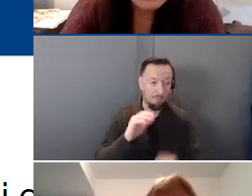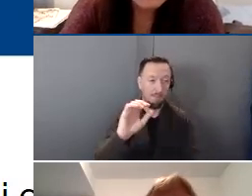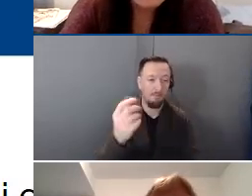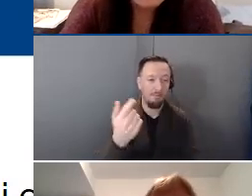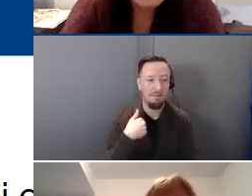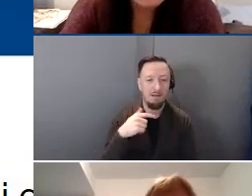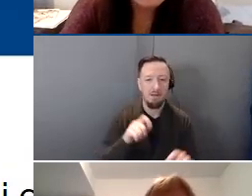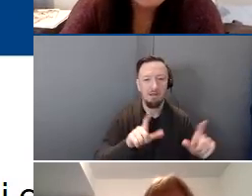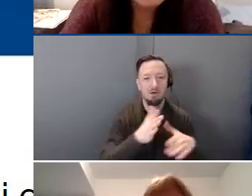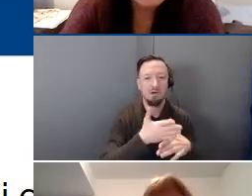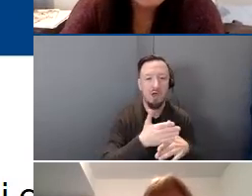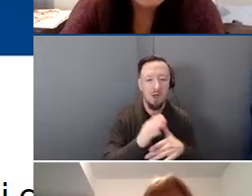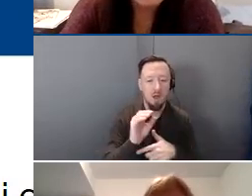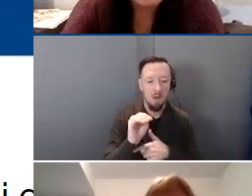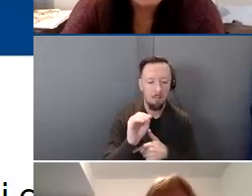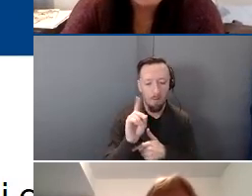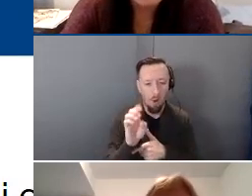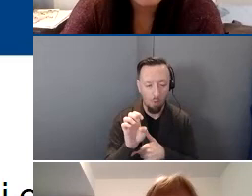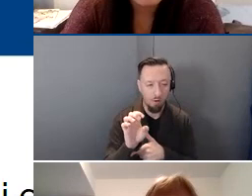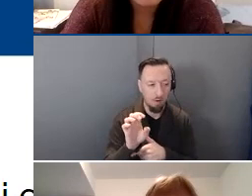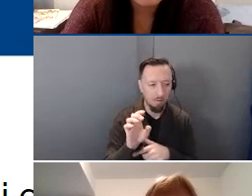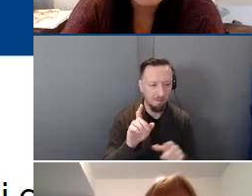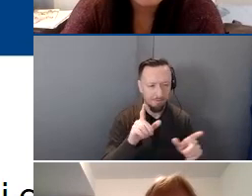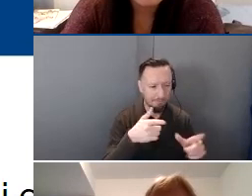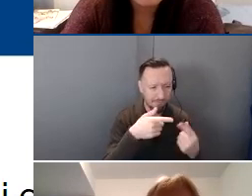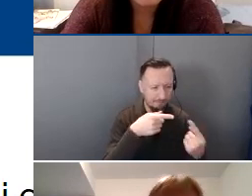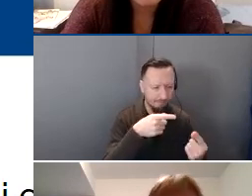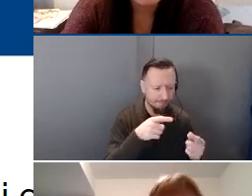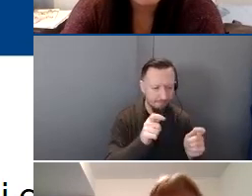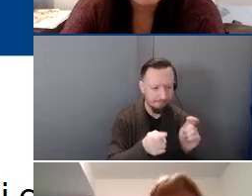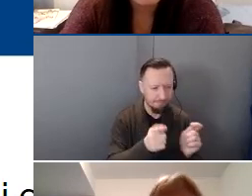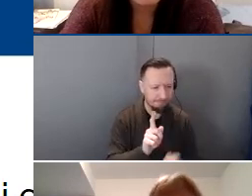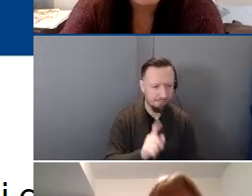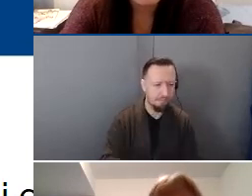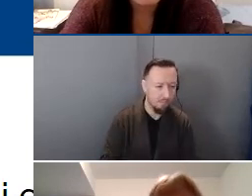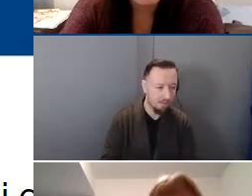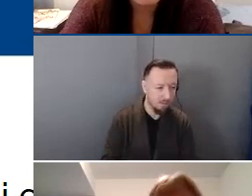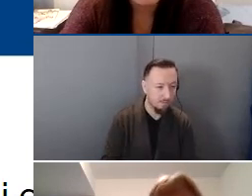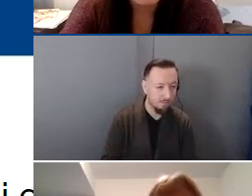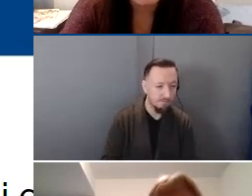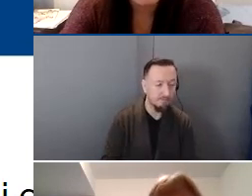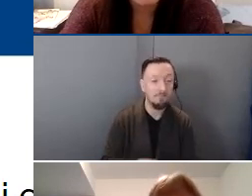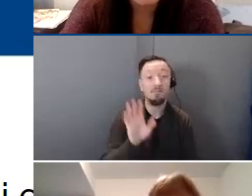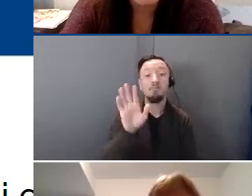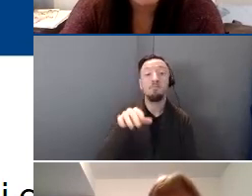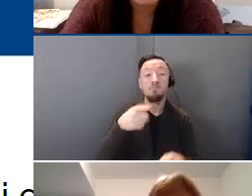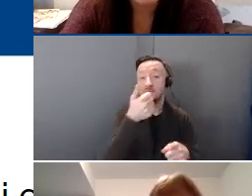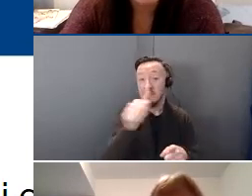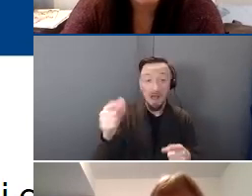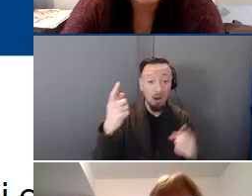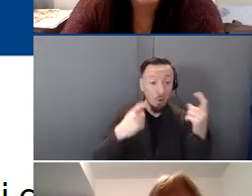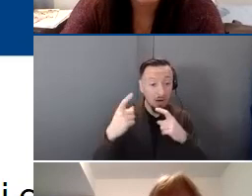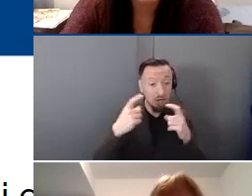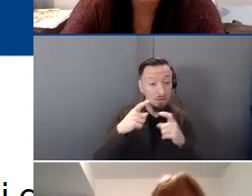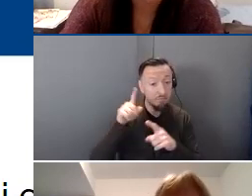share mode, but when I did that, I Okay. can't see. Well, while she's doing that, are there any questions for